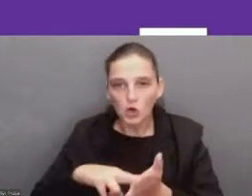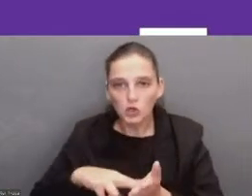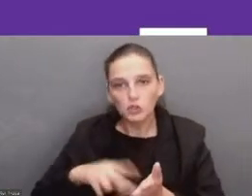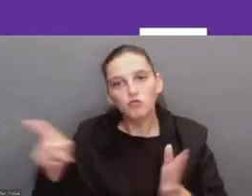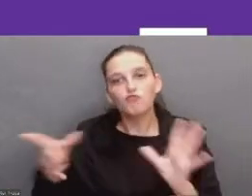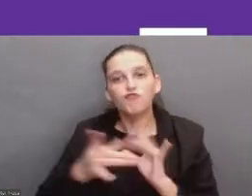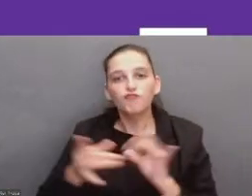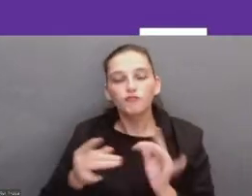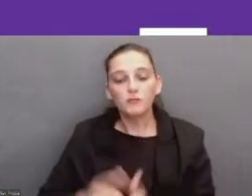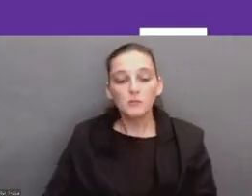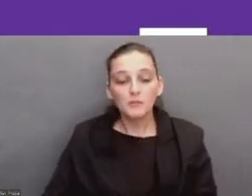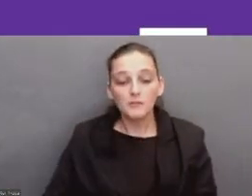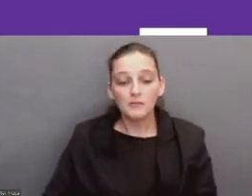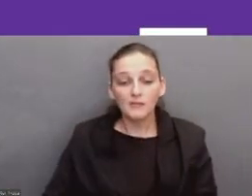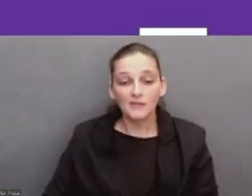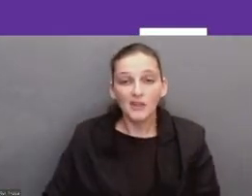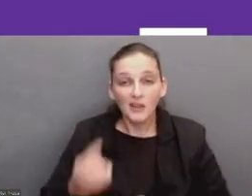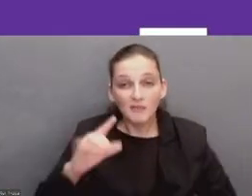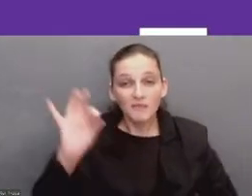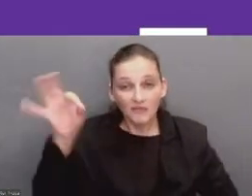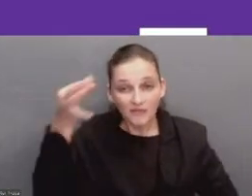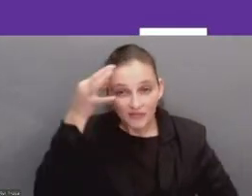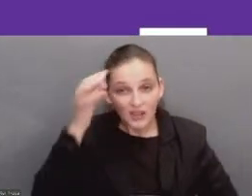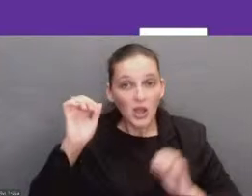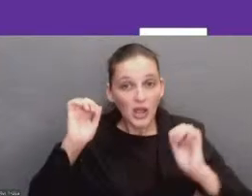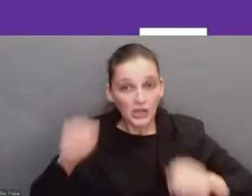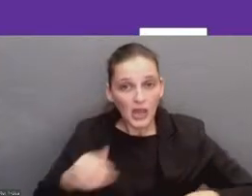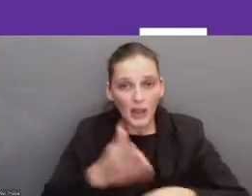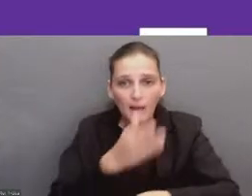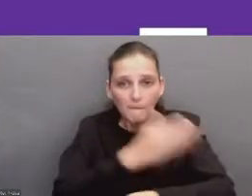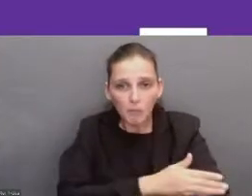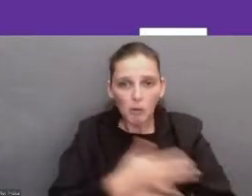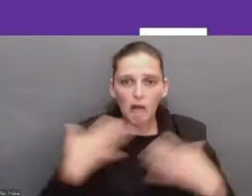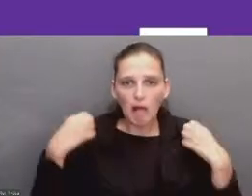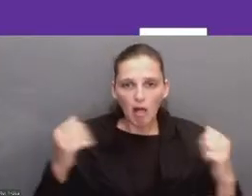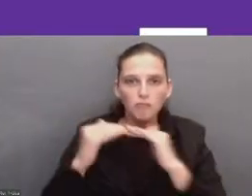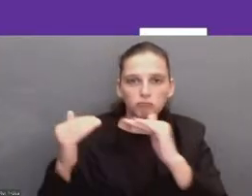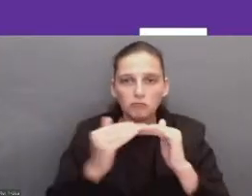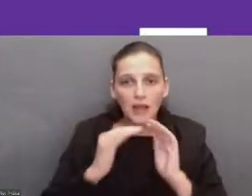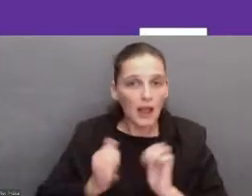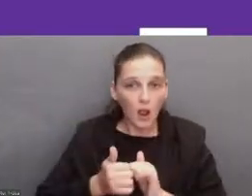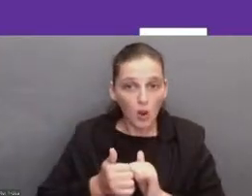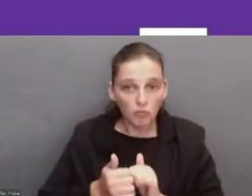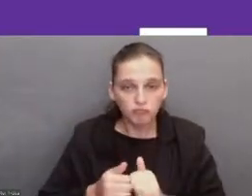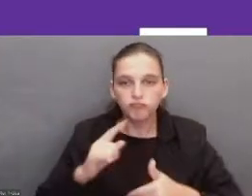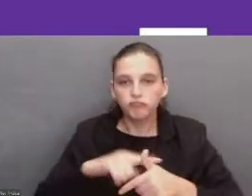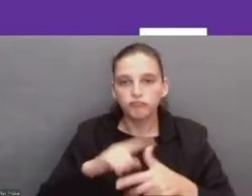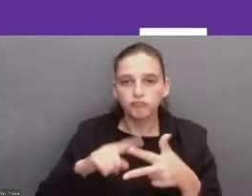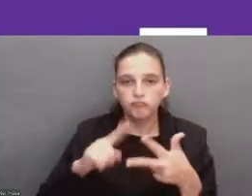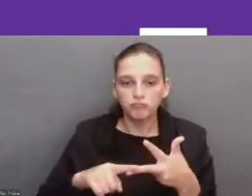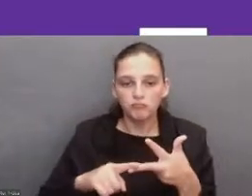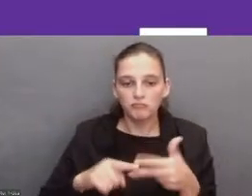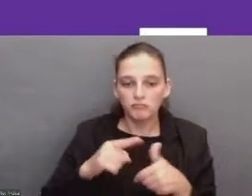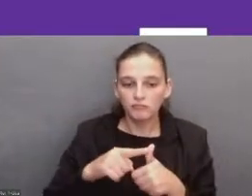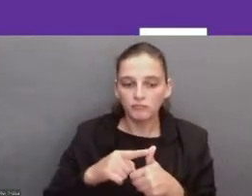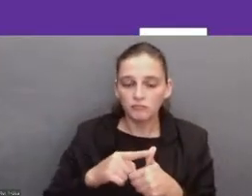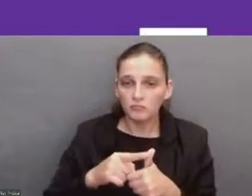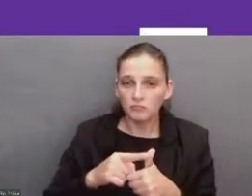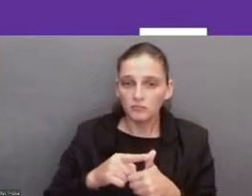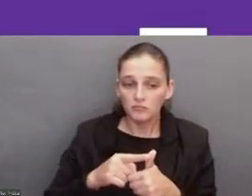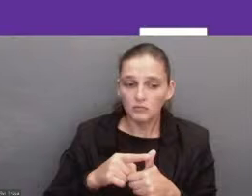positively impact health equity now in 3 ways. First, use the PrEP Act to